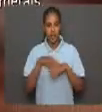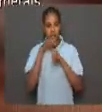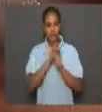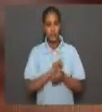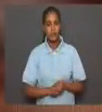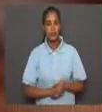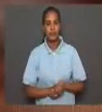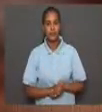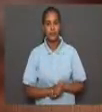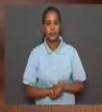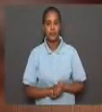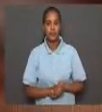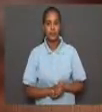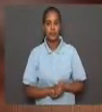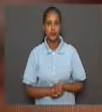Time's up.